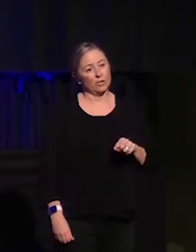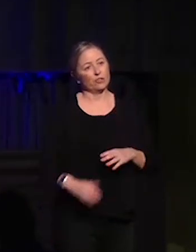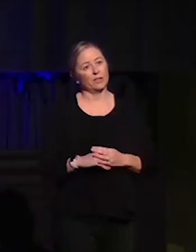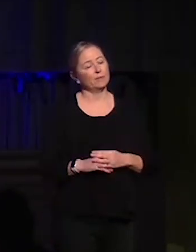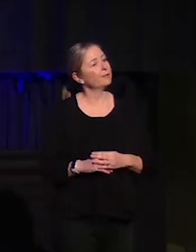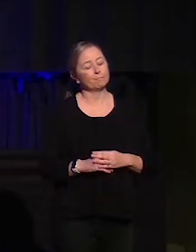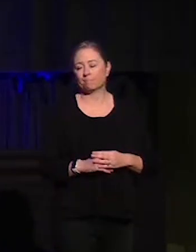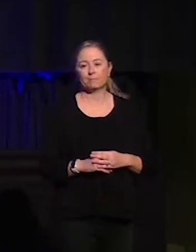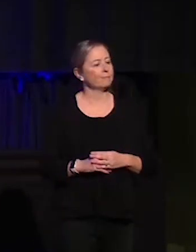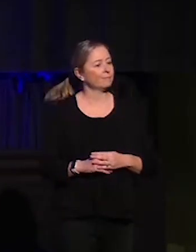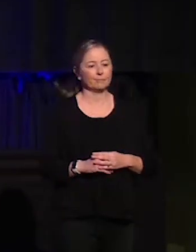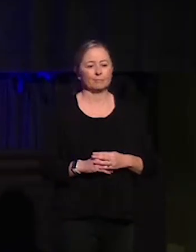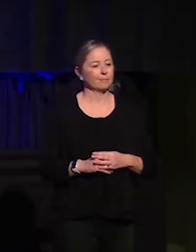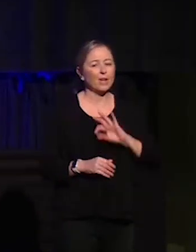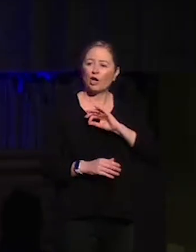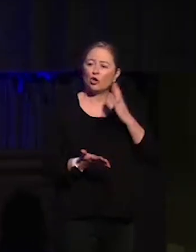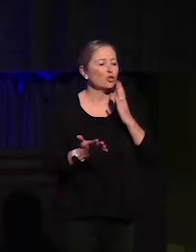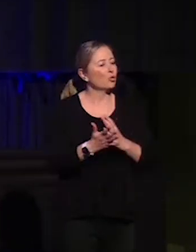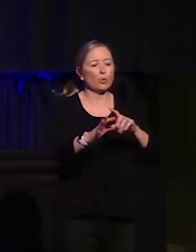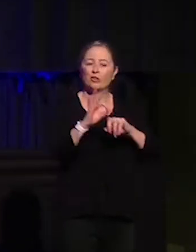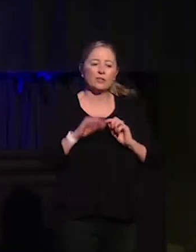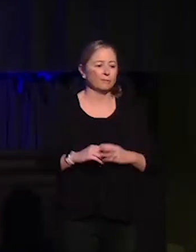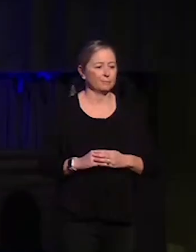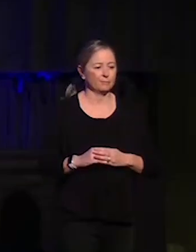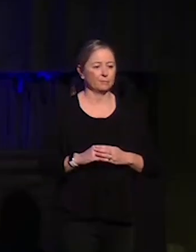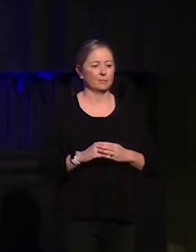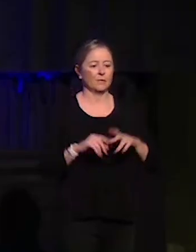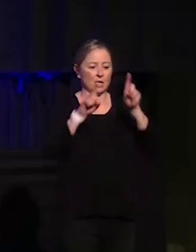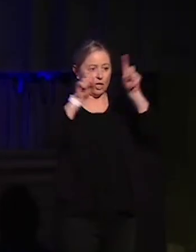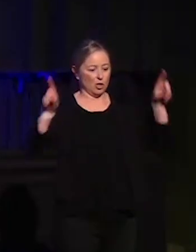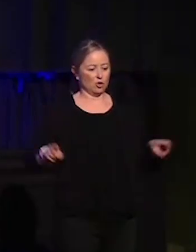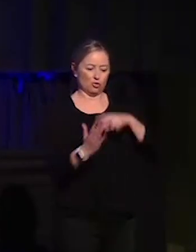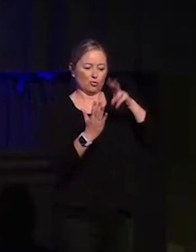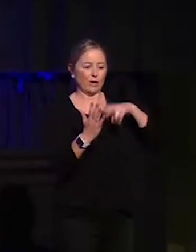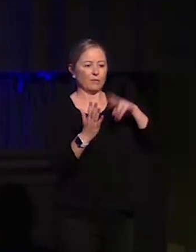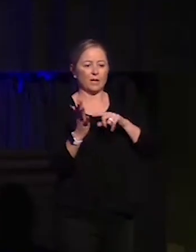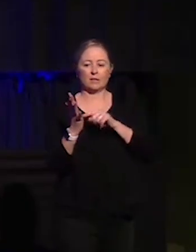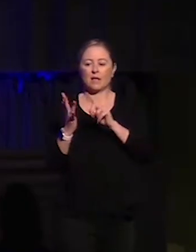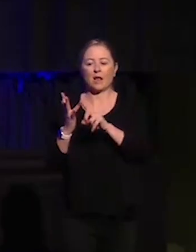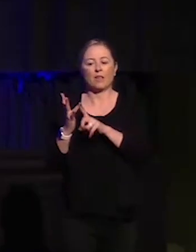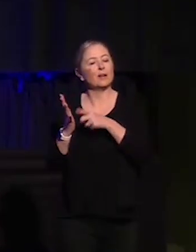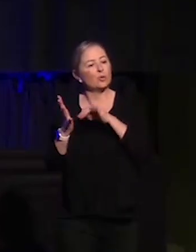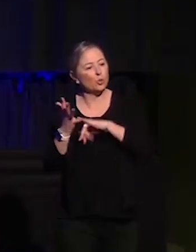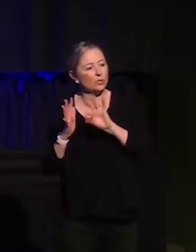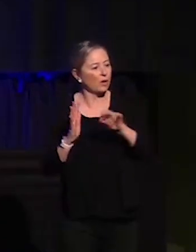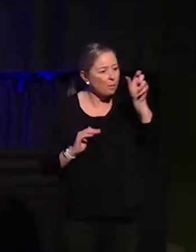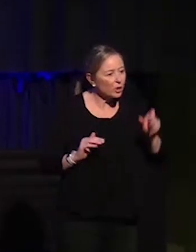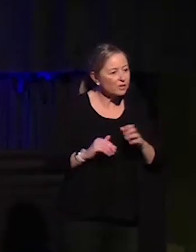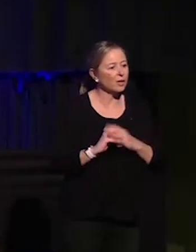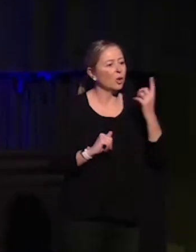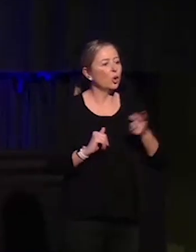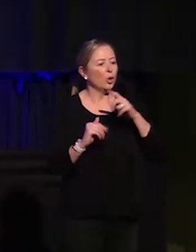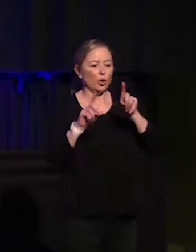bottom. It's not even a valid question. Screen readers are tools, not people. The people who